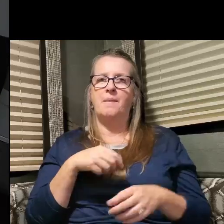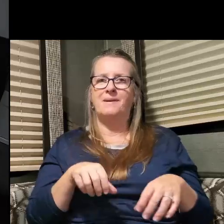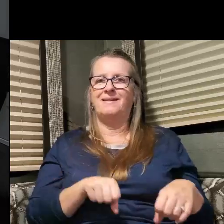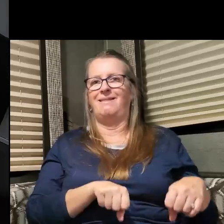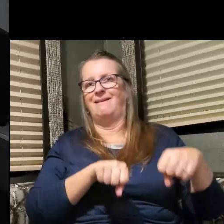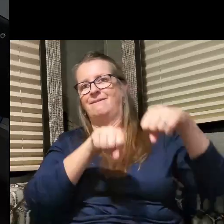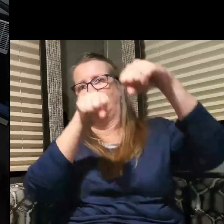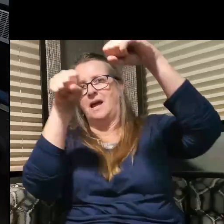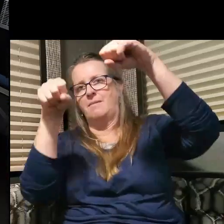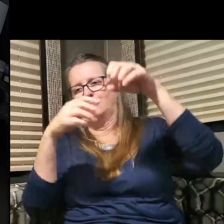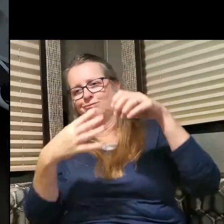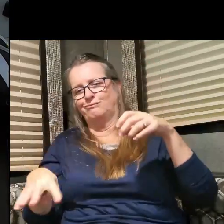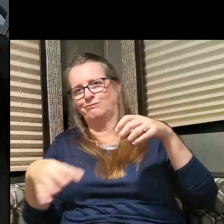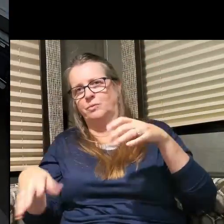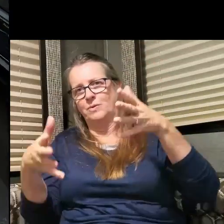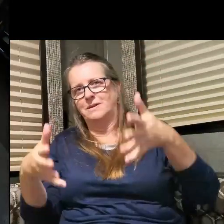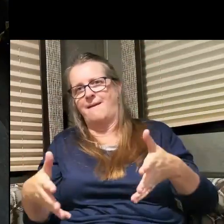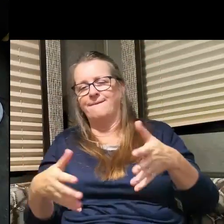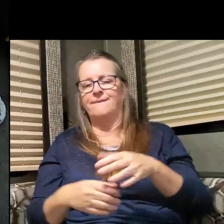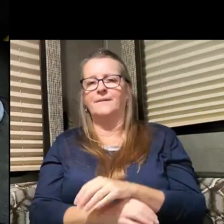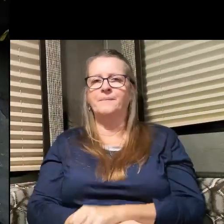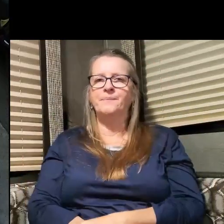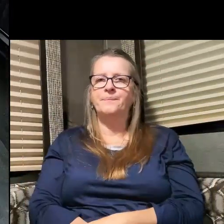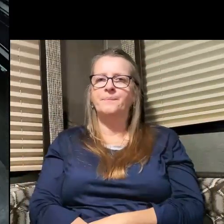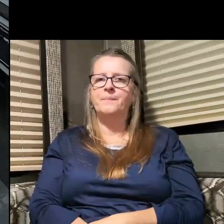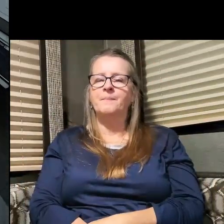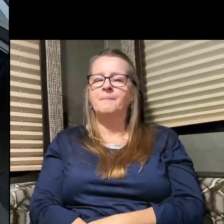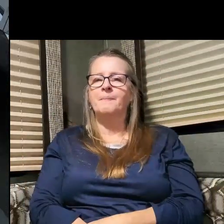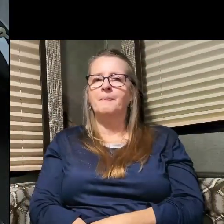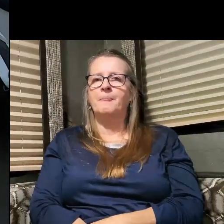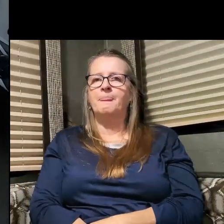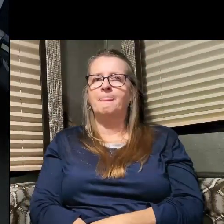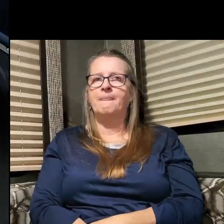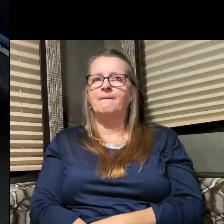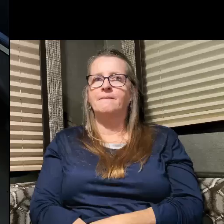Okay, I'm gonna lift it up and get the rest of the crap out.